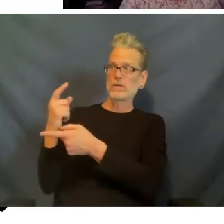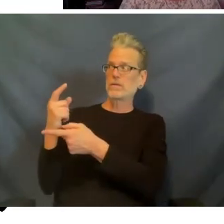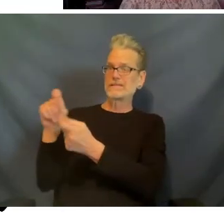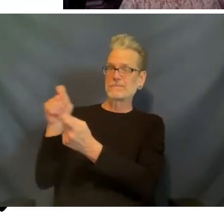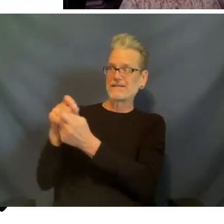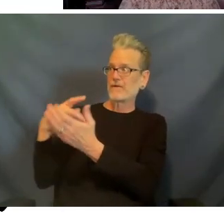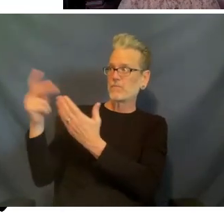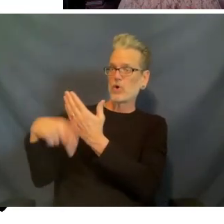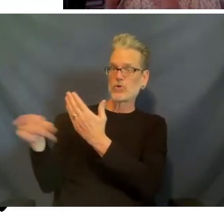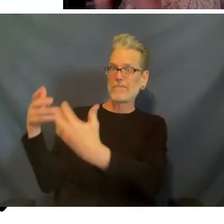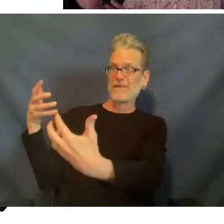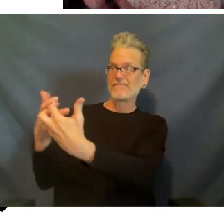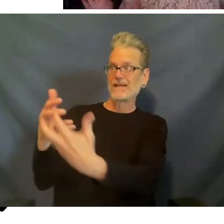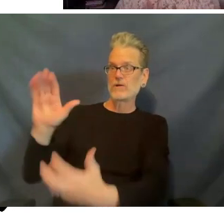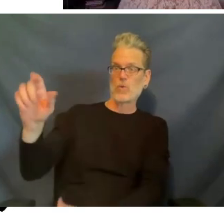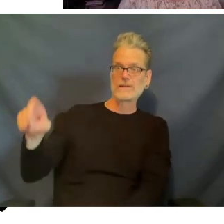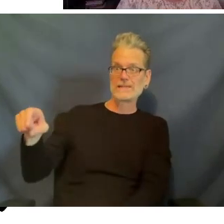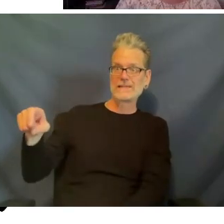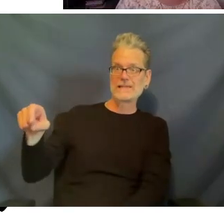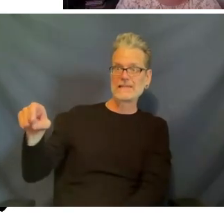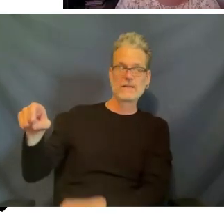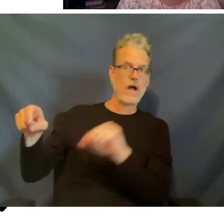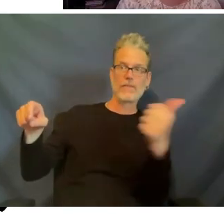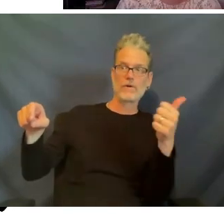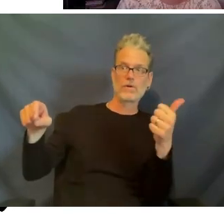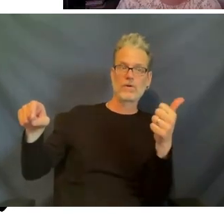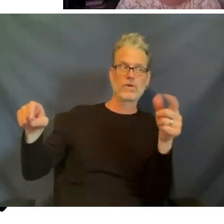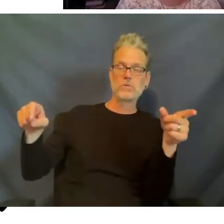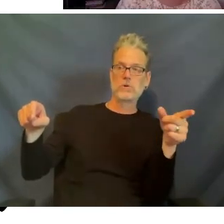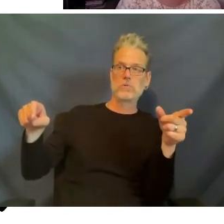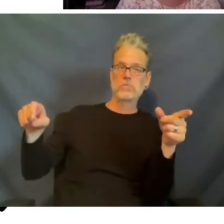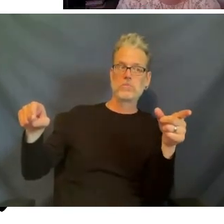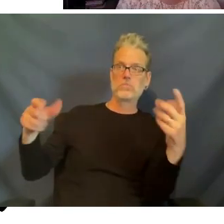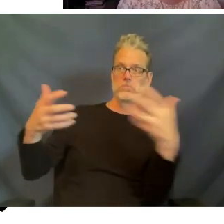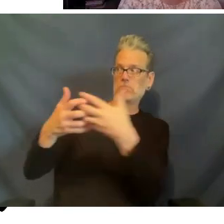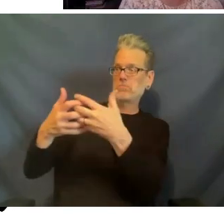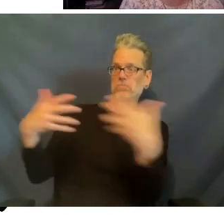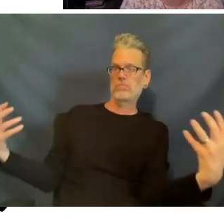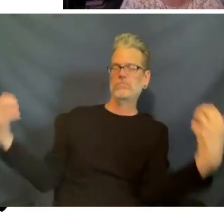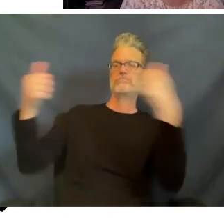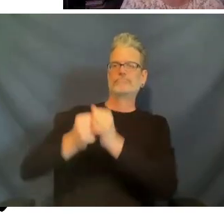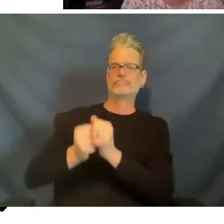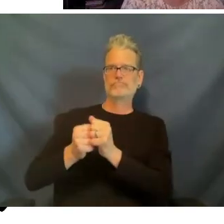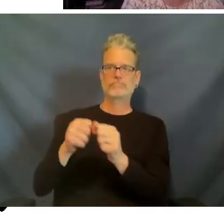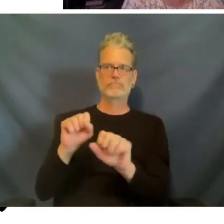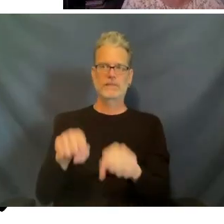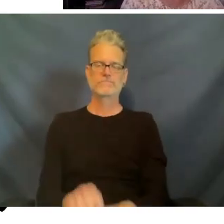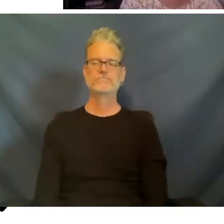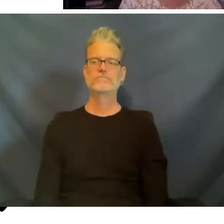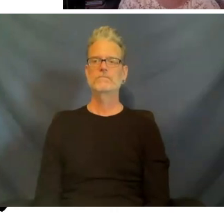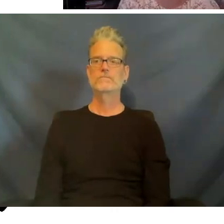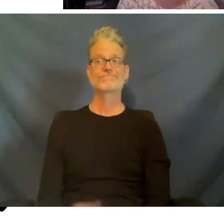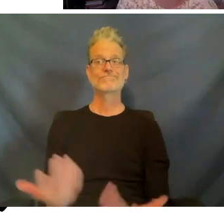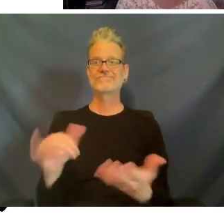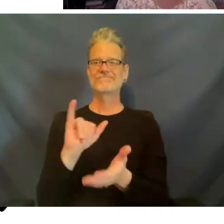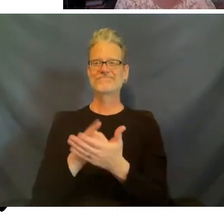program fit your need, and then another organization's program also couple with that. And so that's all I have for